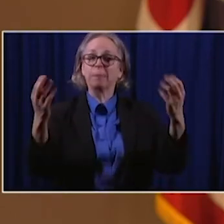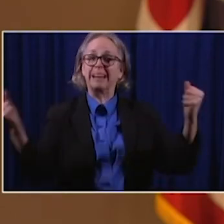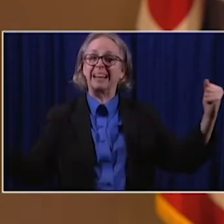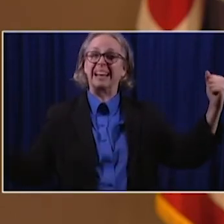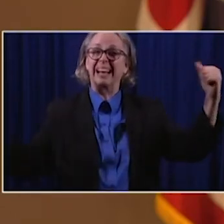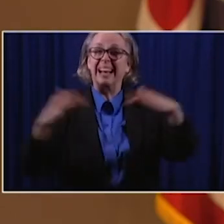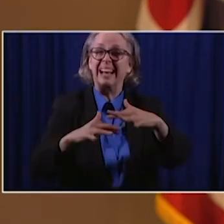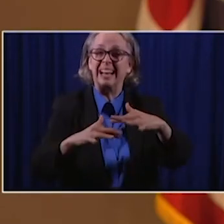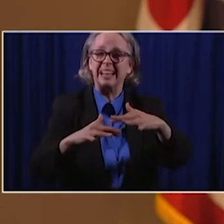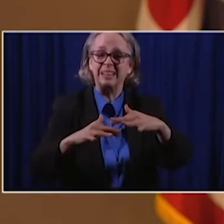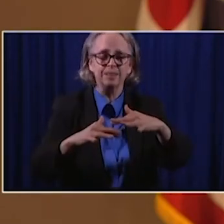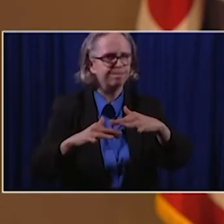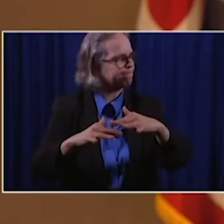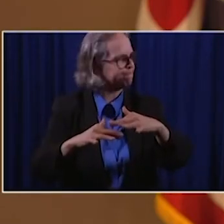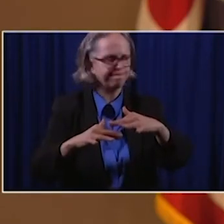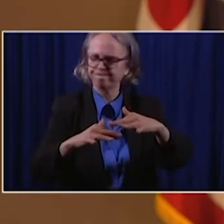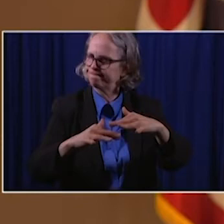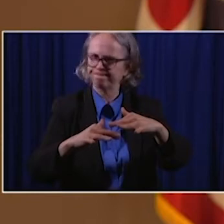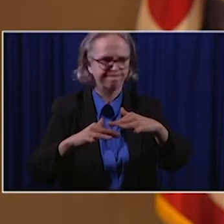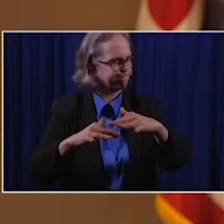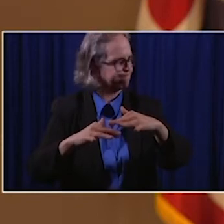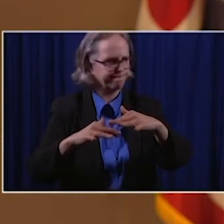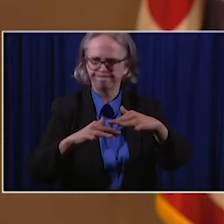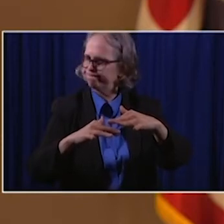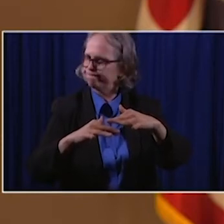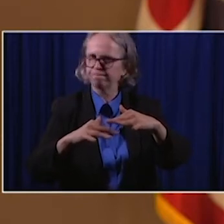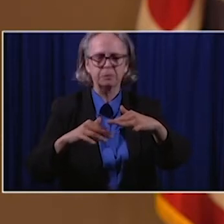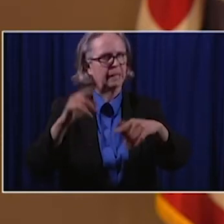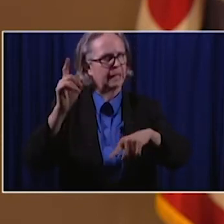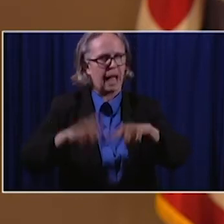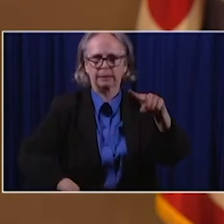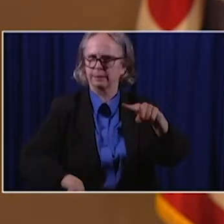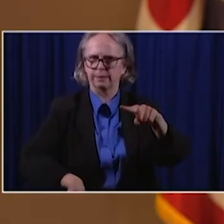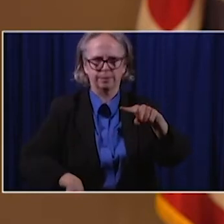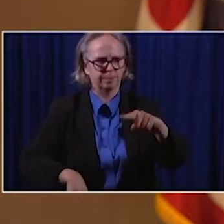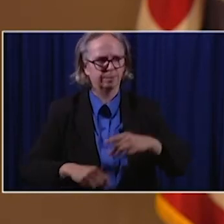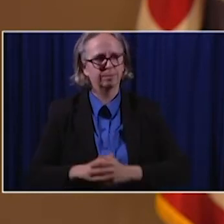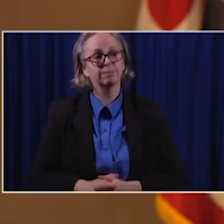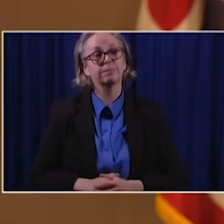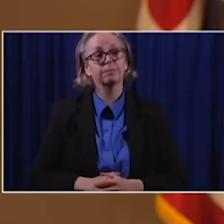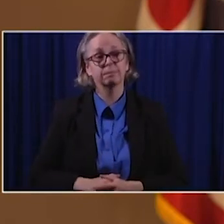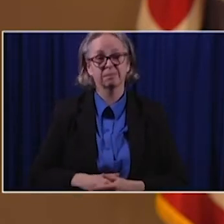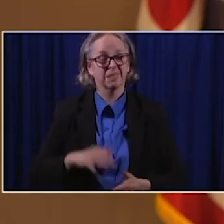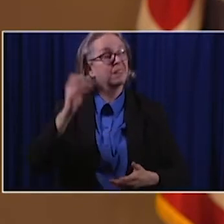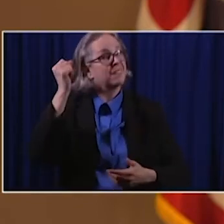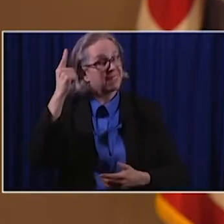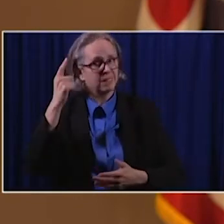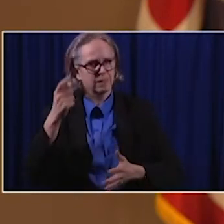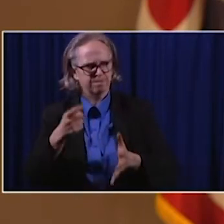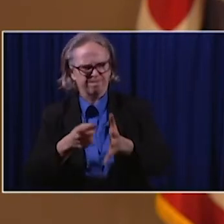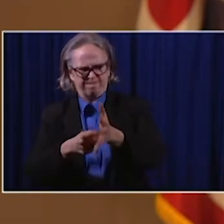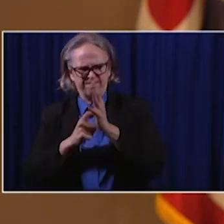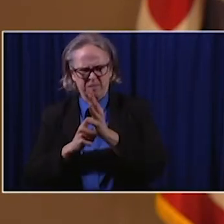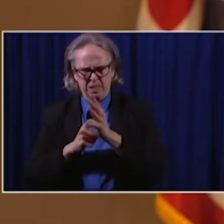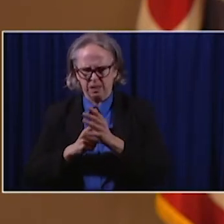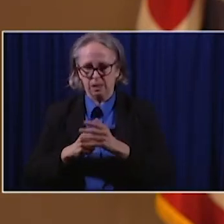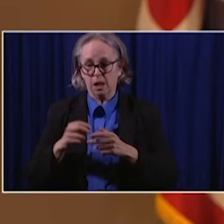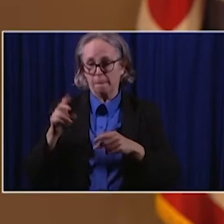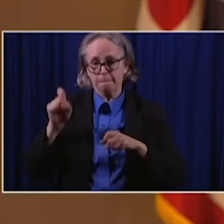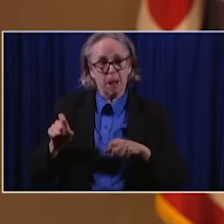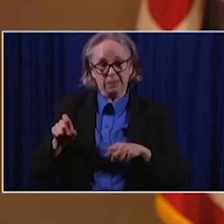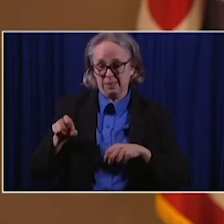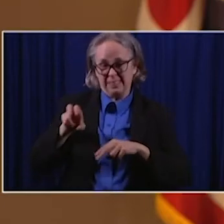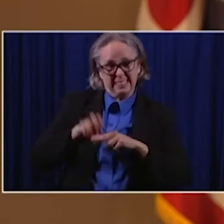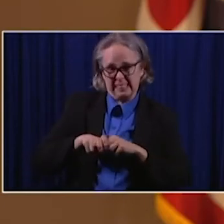The order also requires everyone to be seated, everyone to wear a mask, unless they are actively consuming